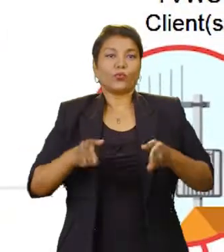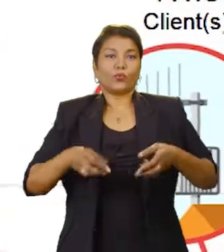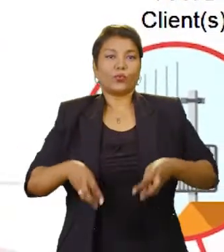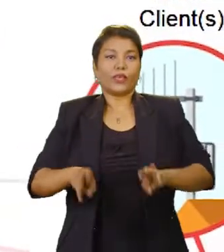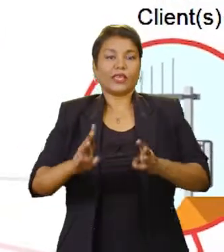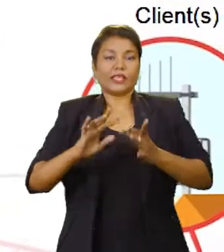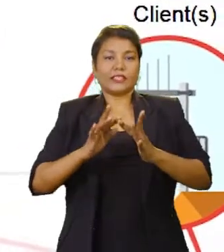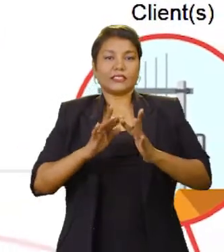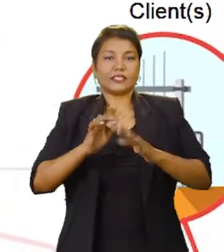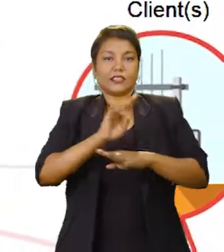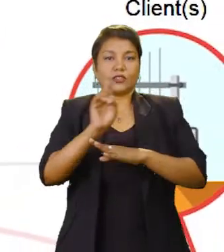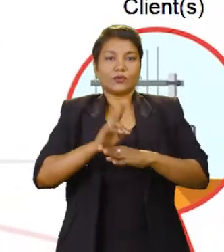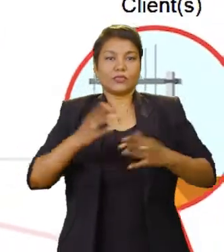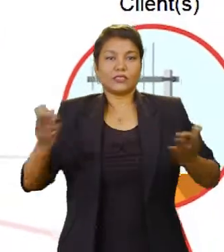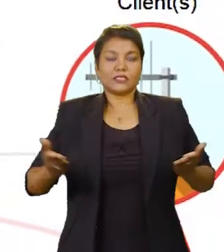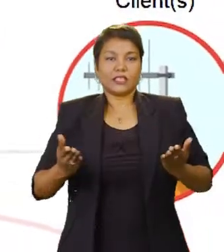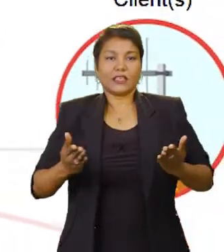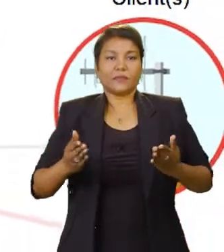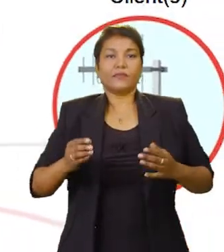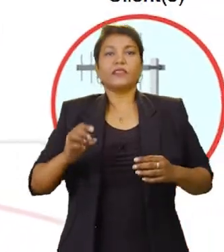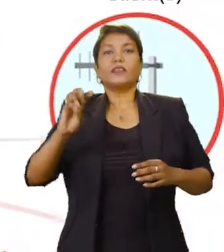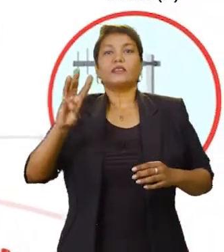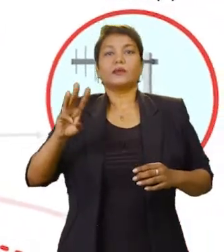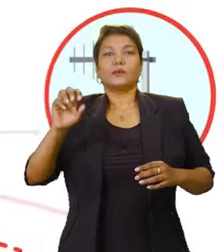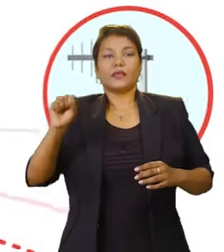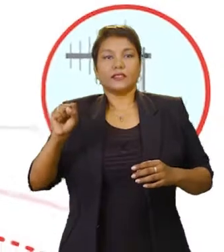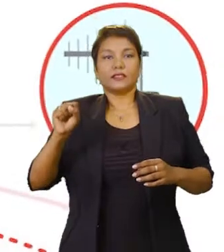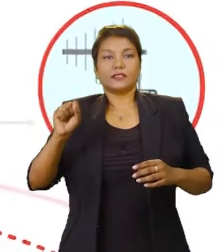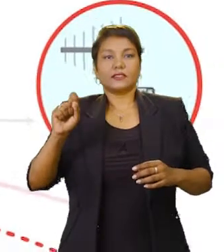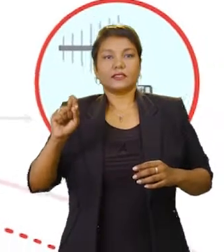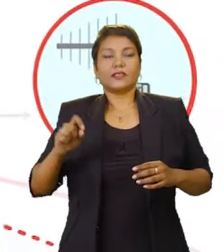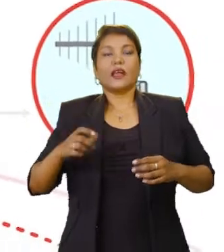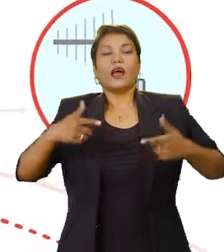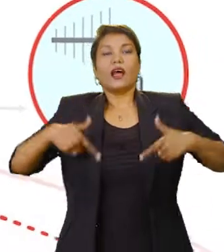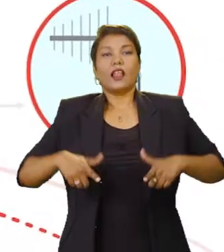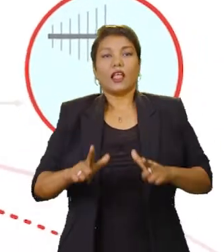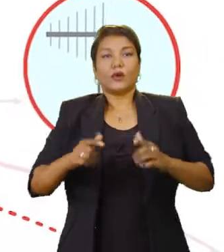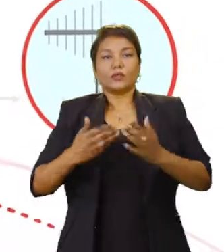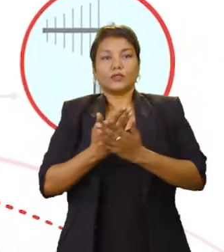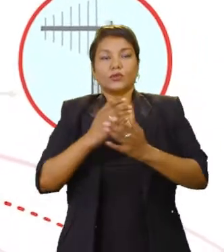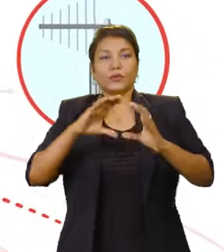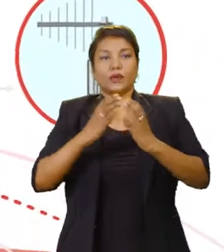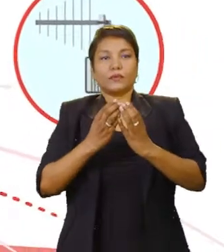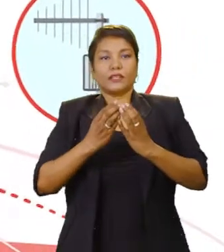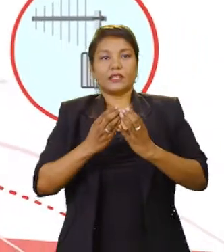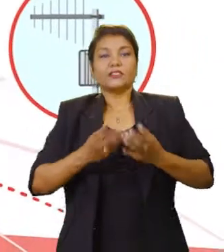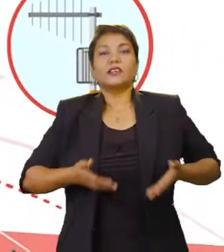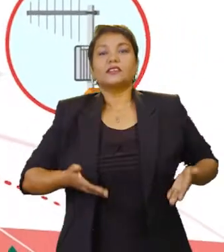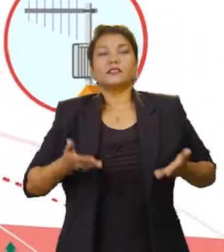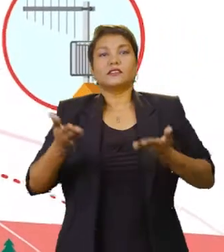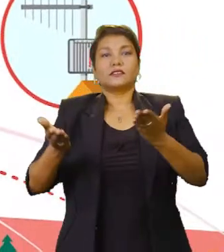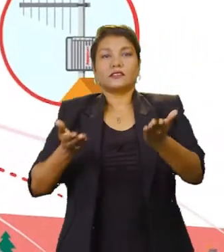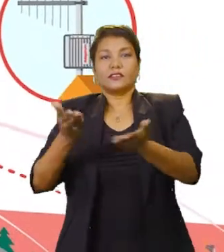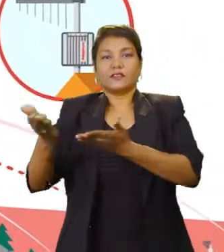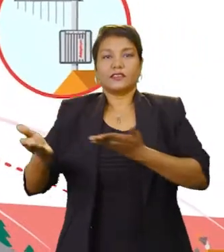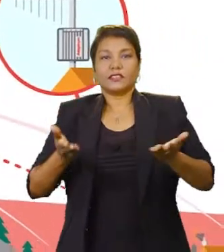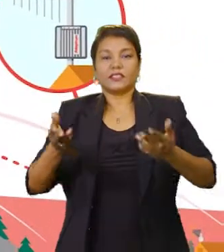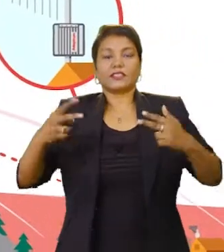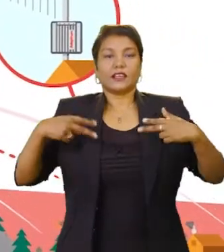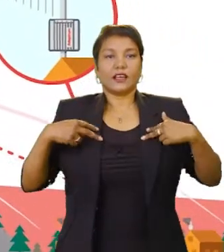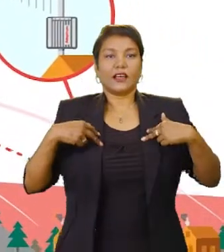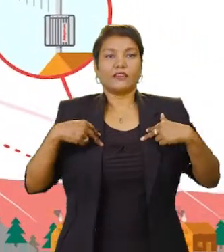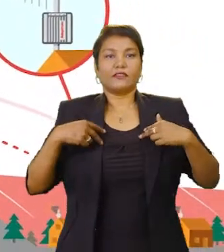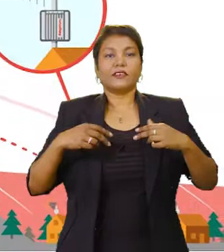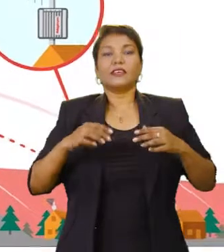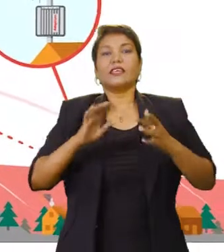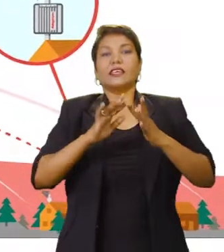space devices offer operators an alternative to mainstream technologies to provide broadband services and associated spectrum